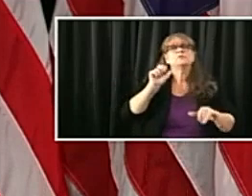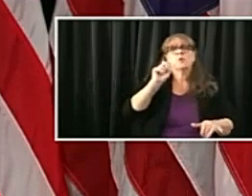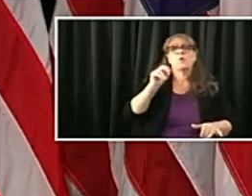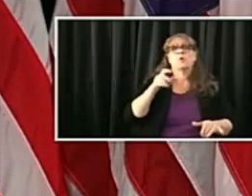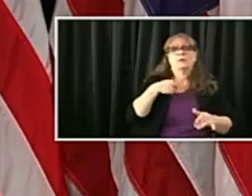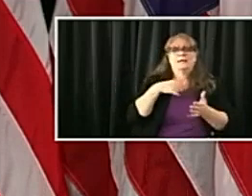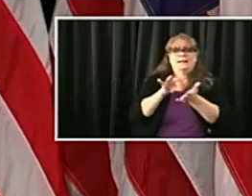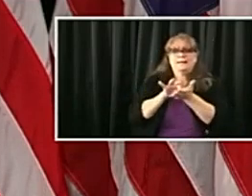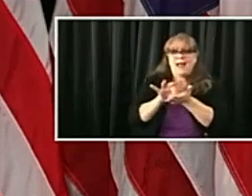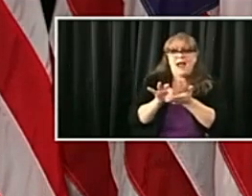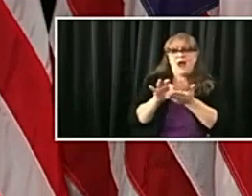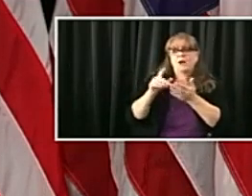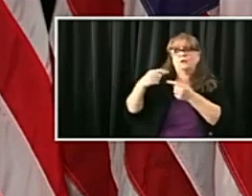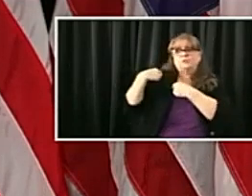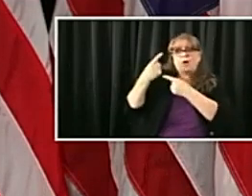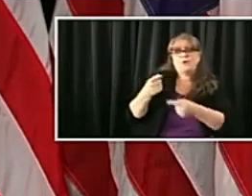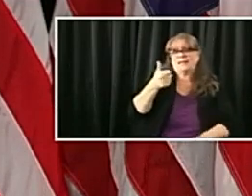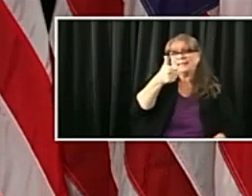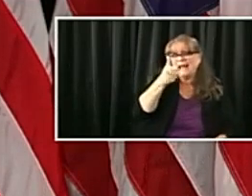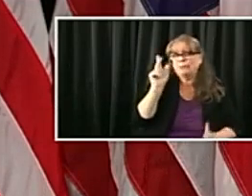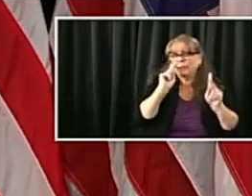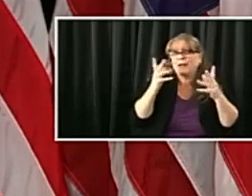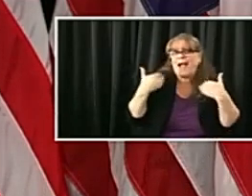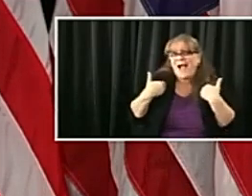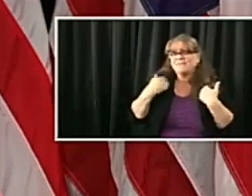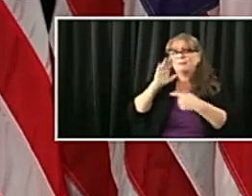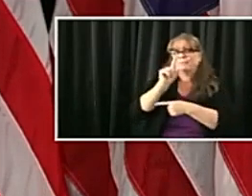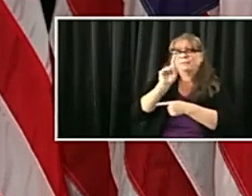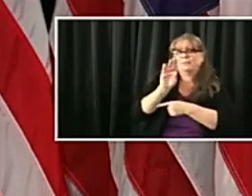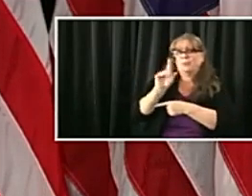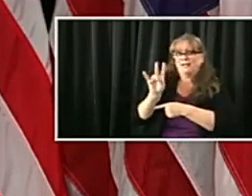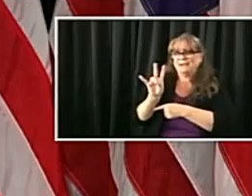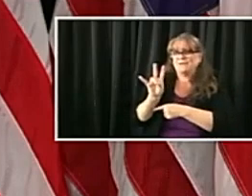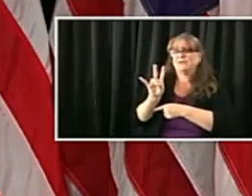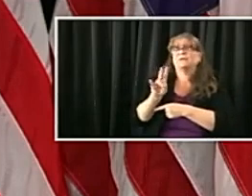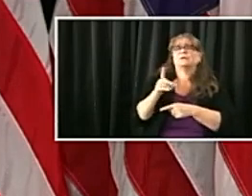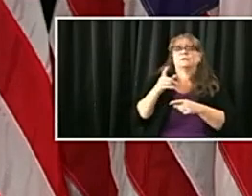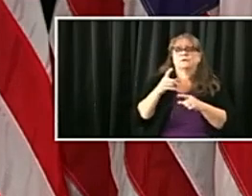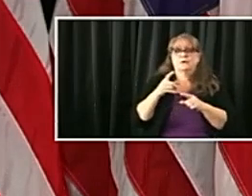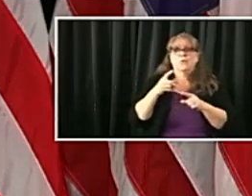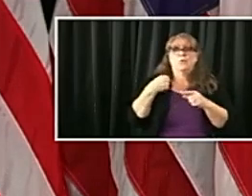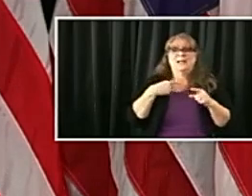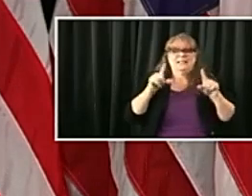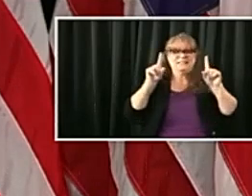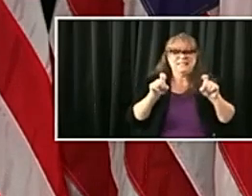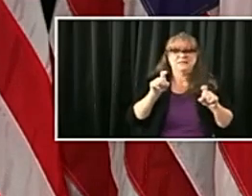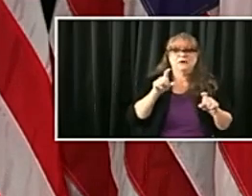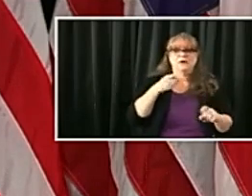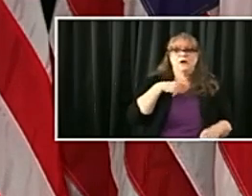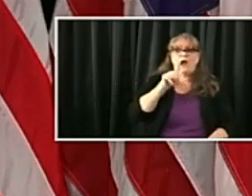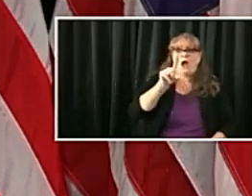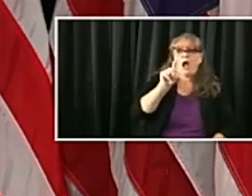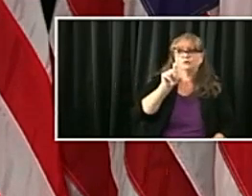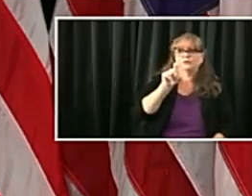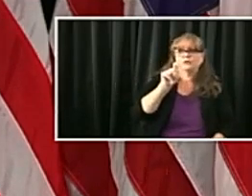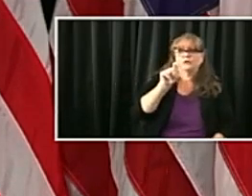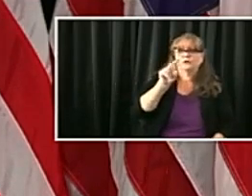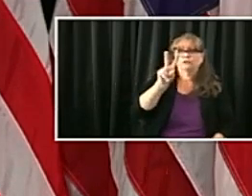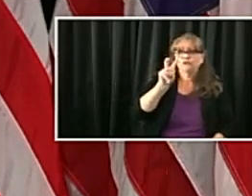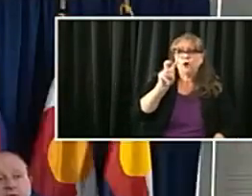we'll continue to do that testing at our lab. We're looking at trying to do about 100 to 200 specimens per week. And again, those are specimens that are coming from across the